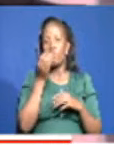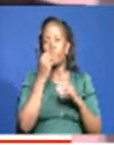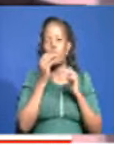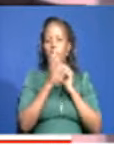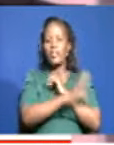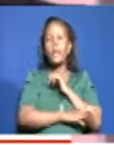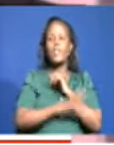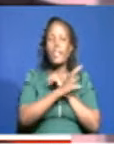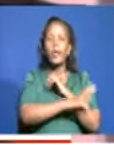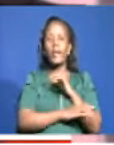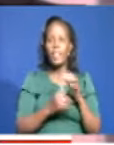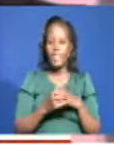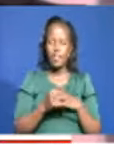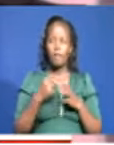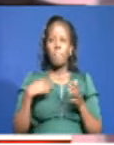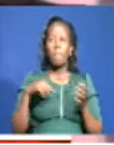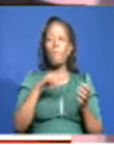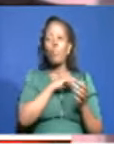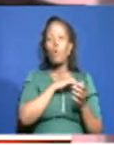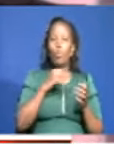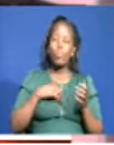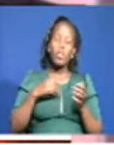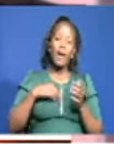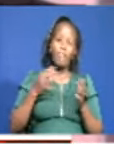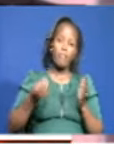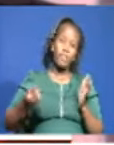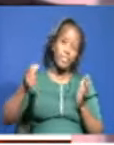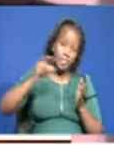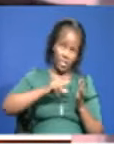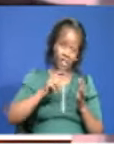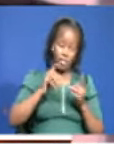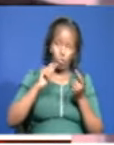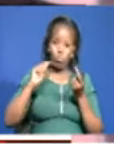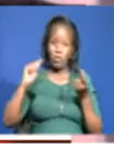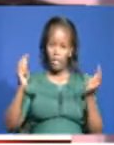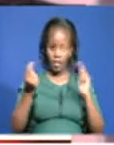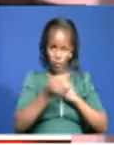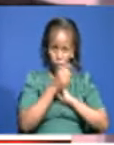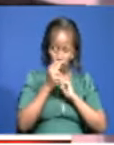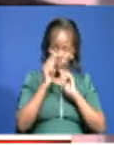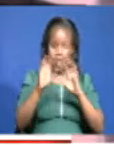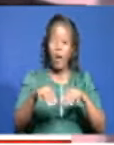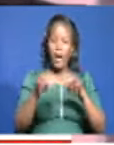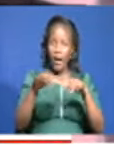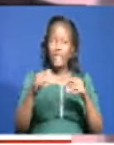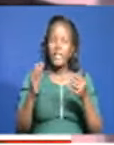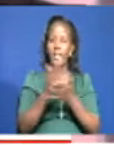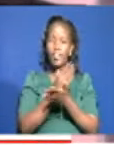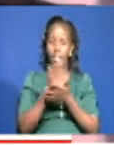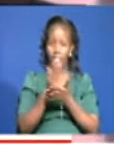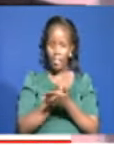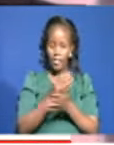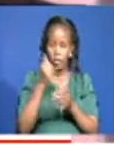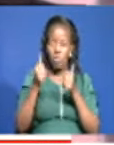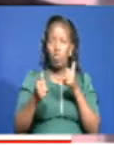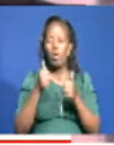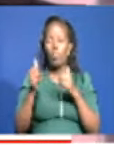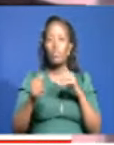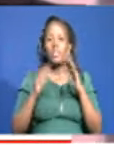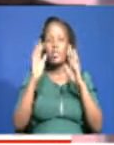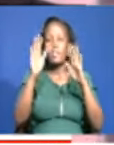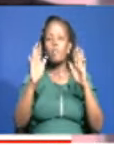increasing interest to transform our agriculture sector as one of the critical sectors in the